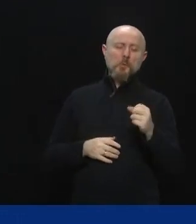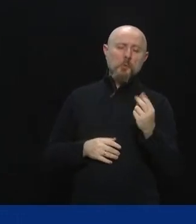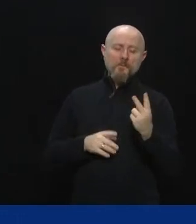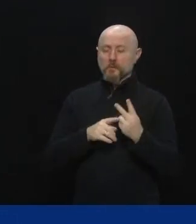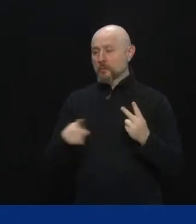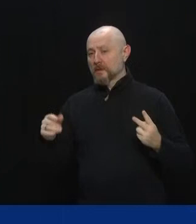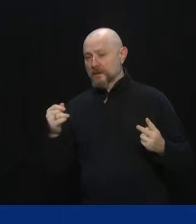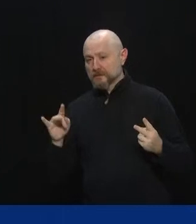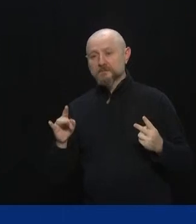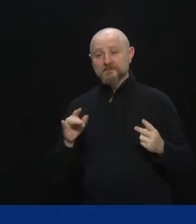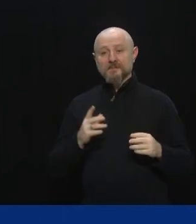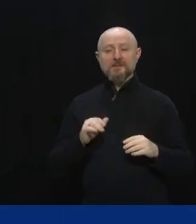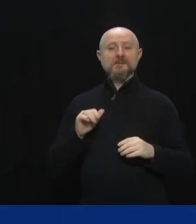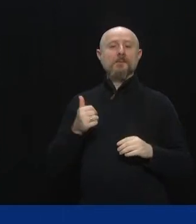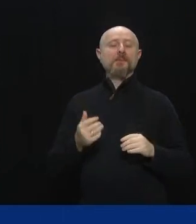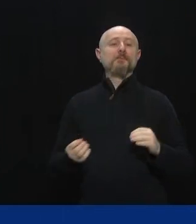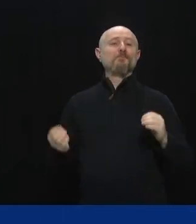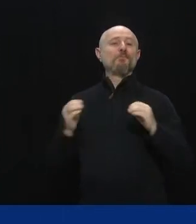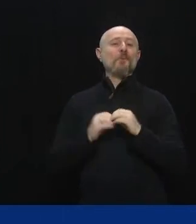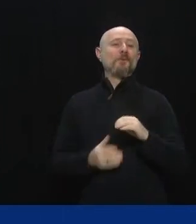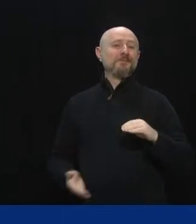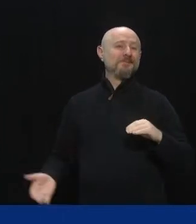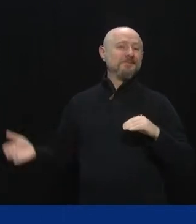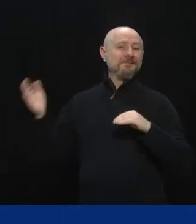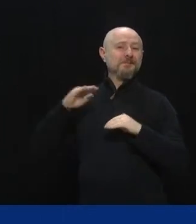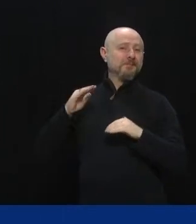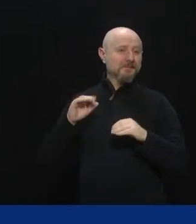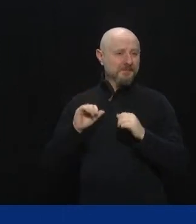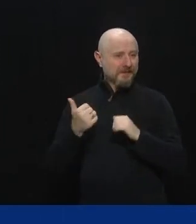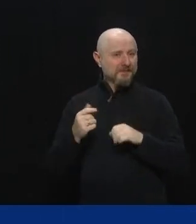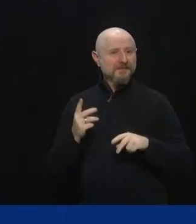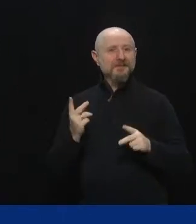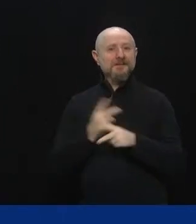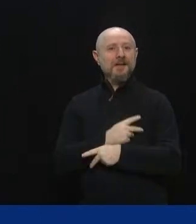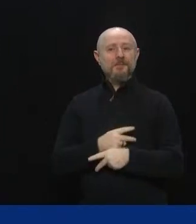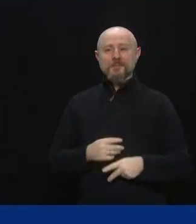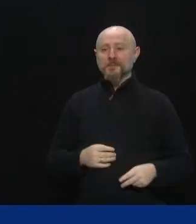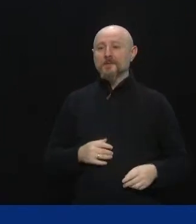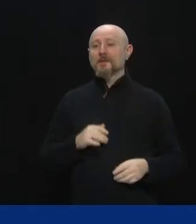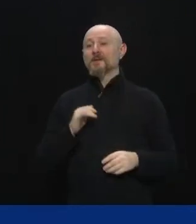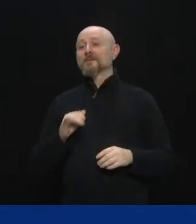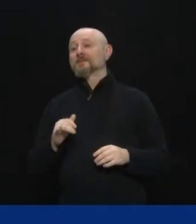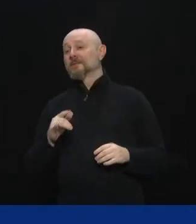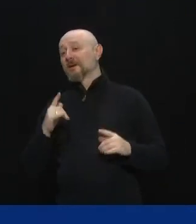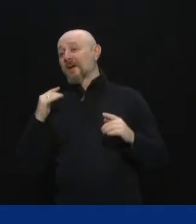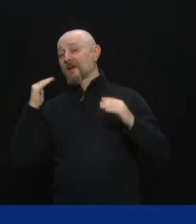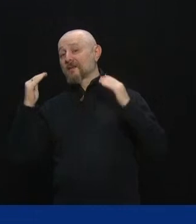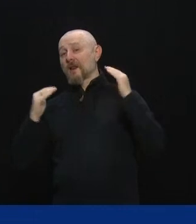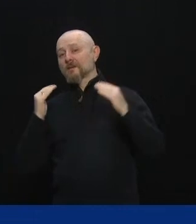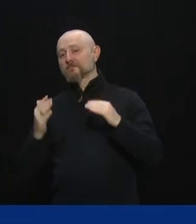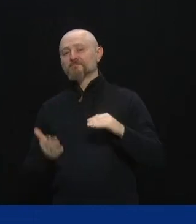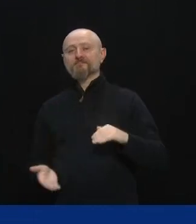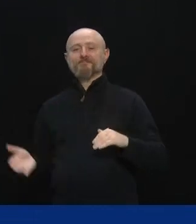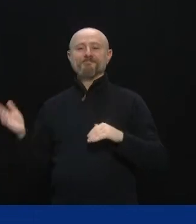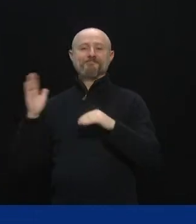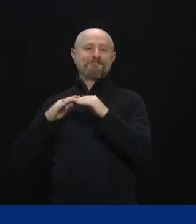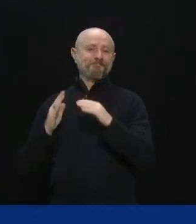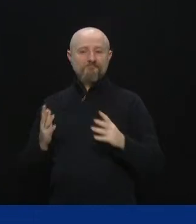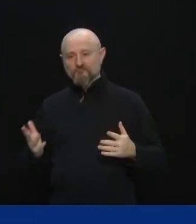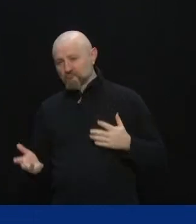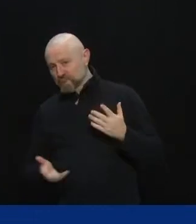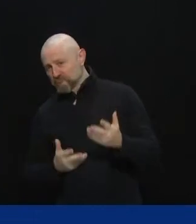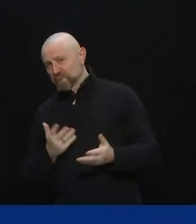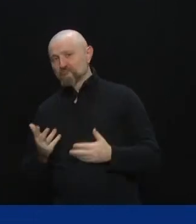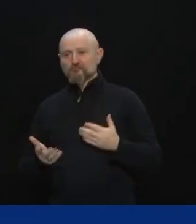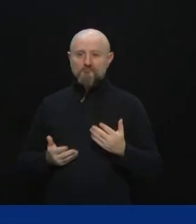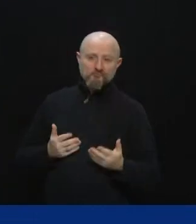up 10-fold. So this is faster than in adults who've gone up between